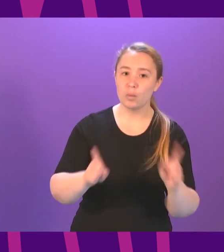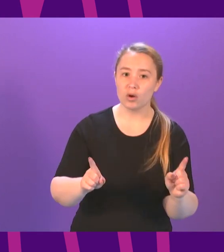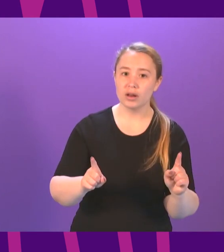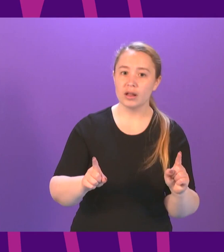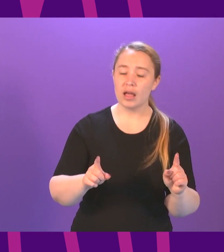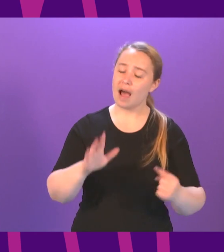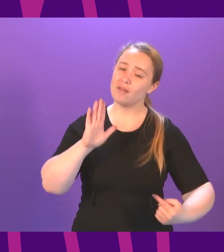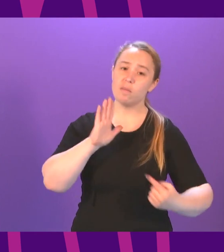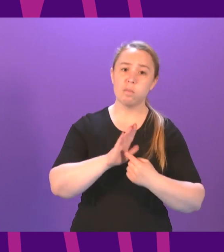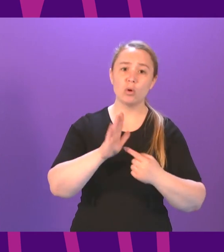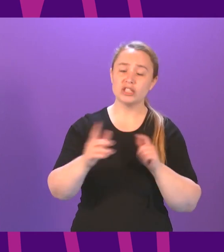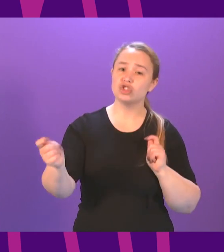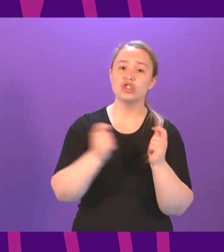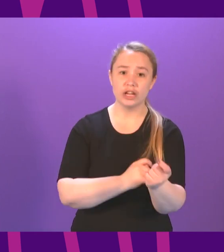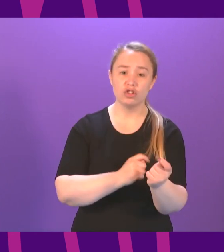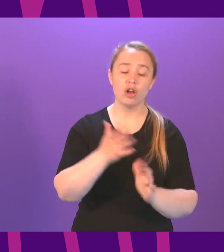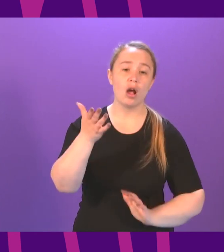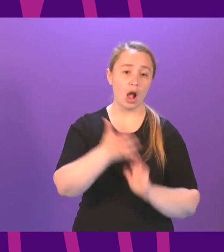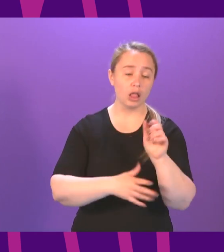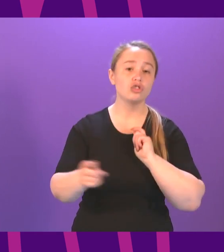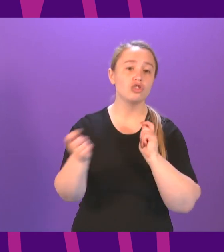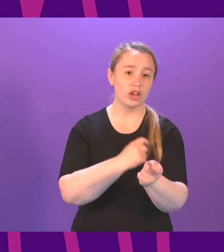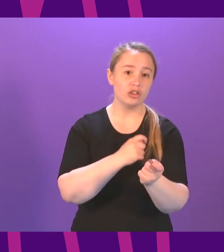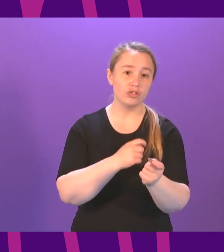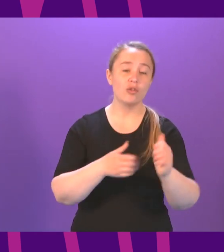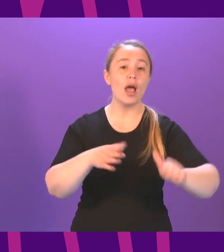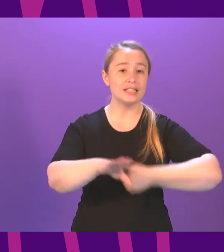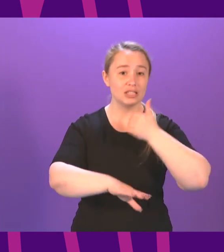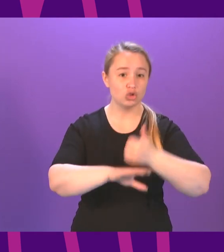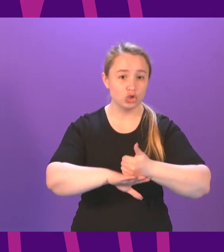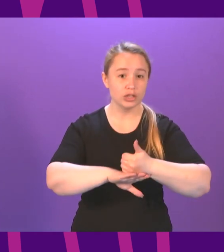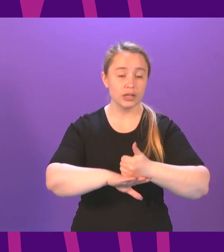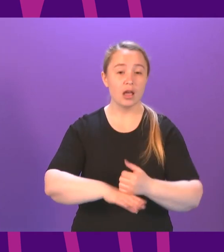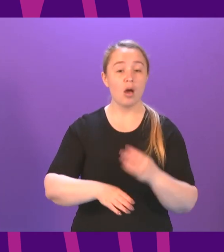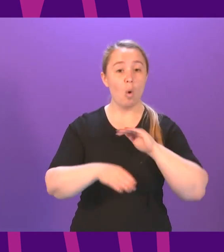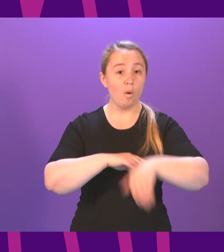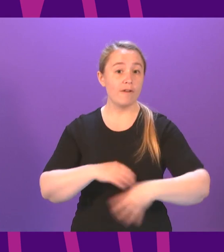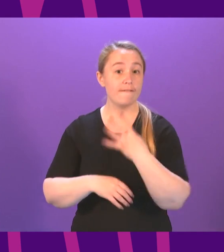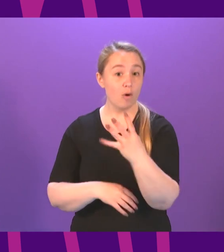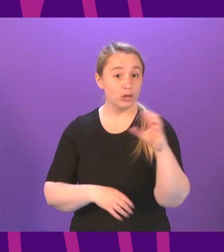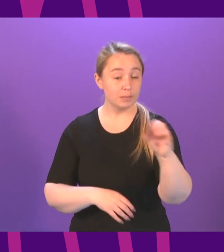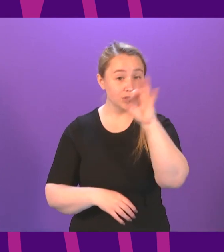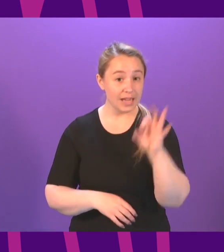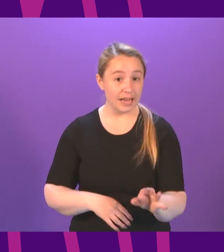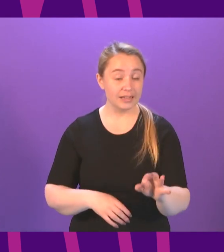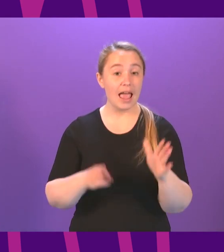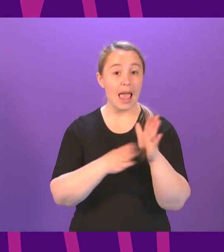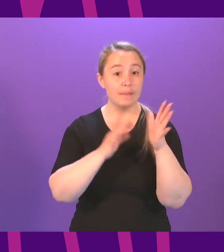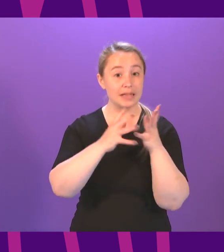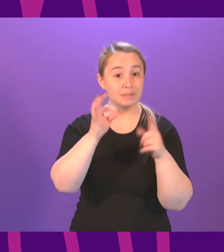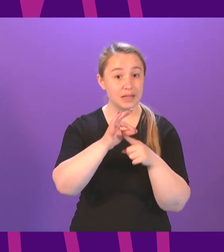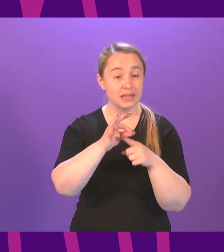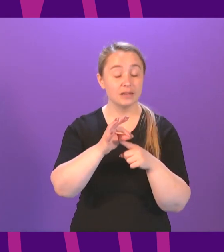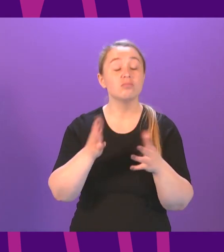key threshold for culture change within an institution, in that more than 40% of our MSPs are now women.